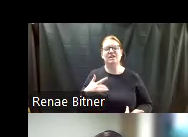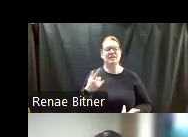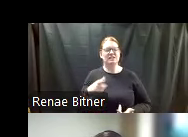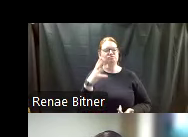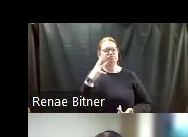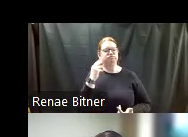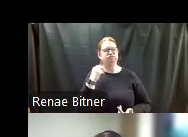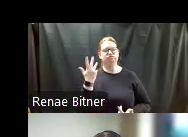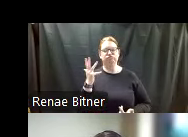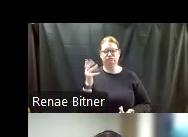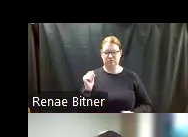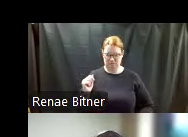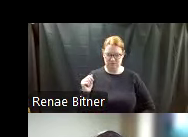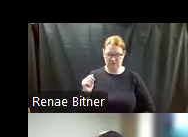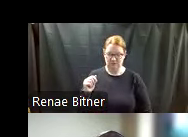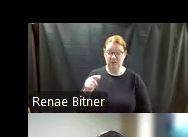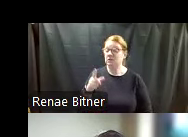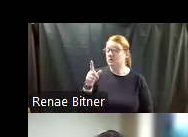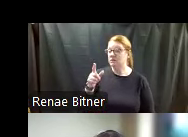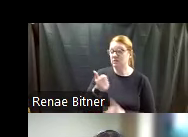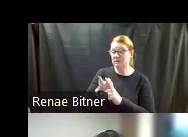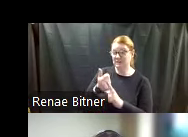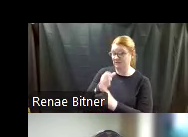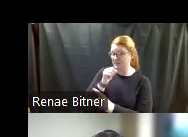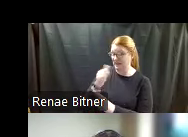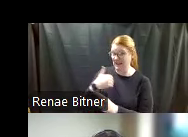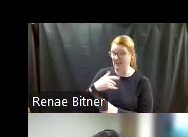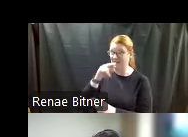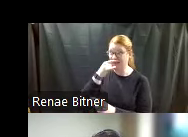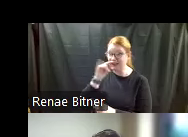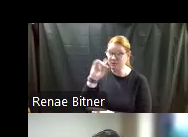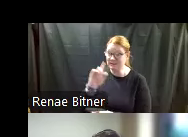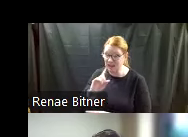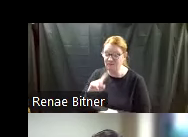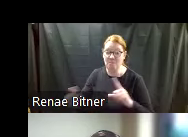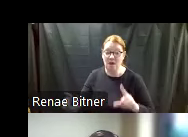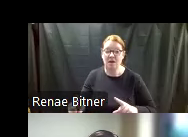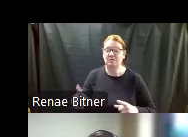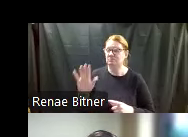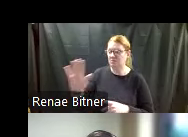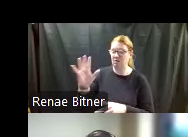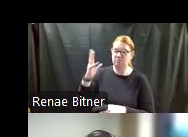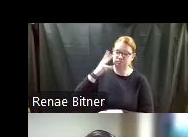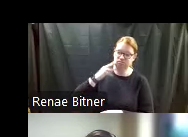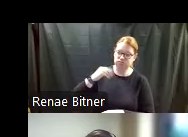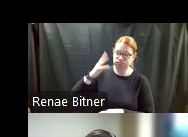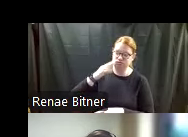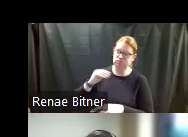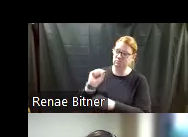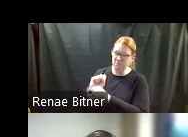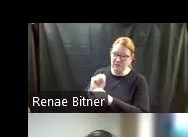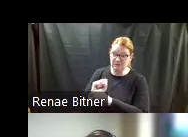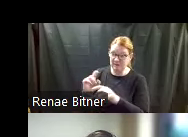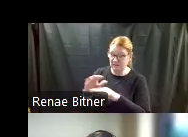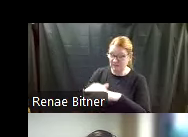didn't have a kid that was deaf, she'd worked with so many that my questions they were not strange, they were not weird.